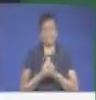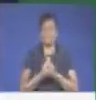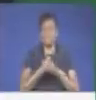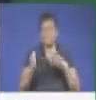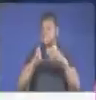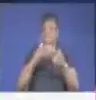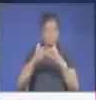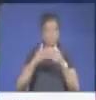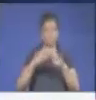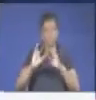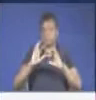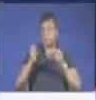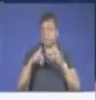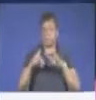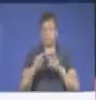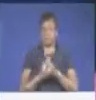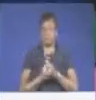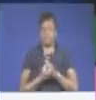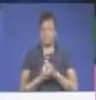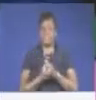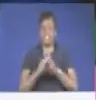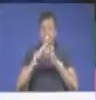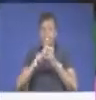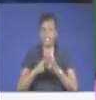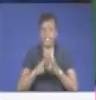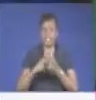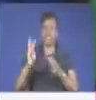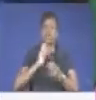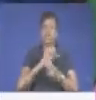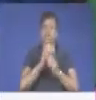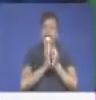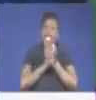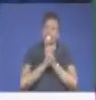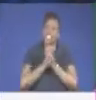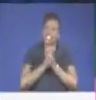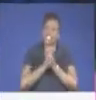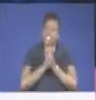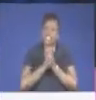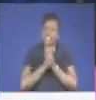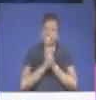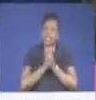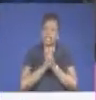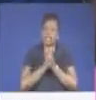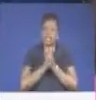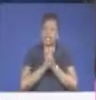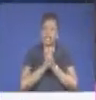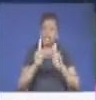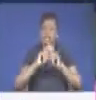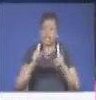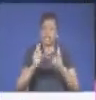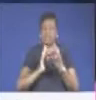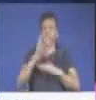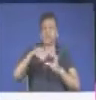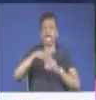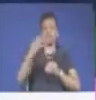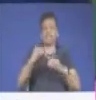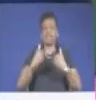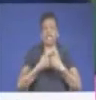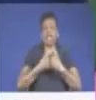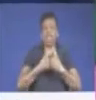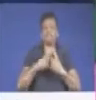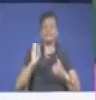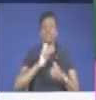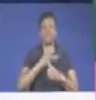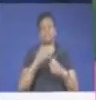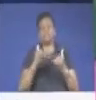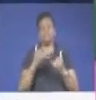come and play ball. I feel like in the beginning we more was anxious of the game versus of what we actually do know. But throughout the game, I think we did a good play,